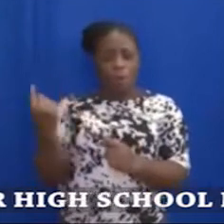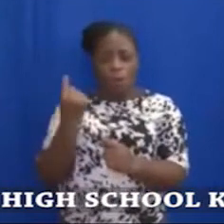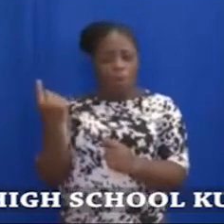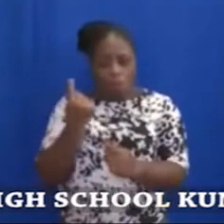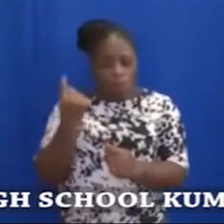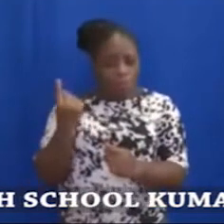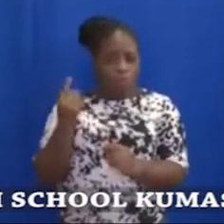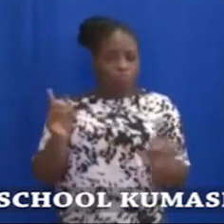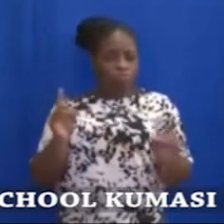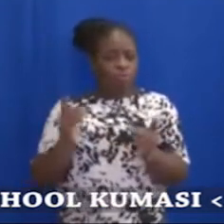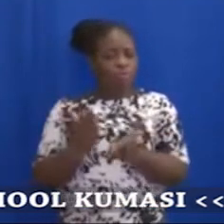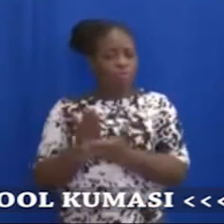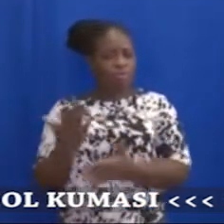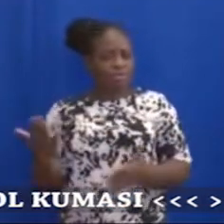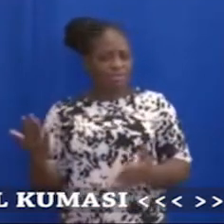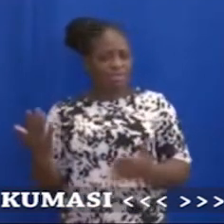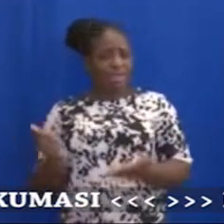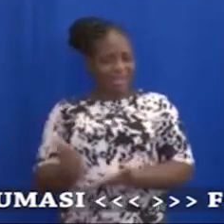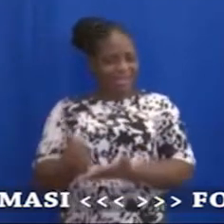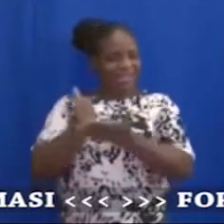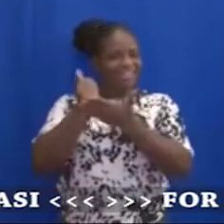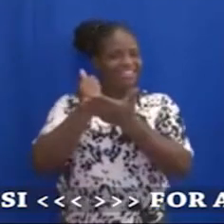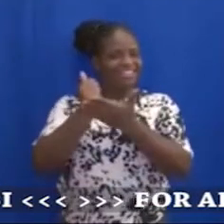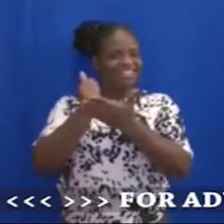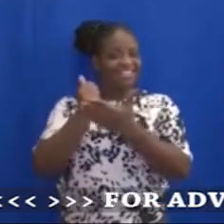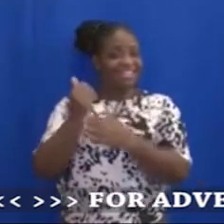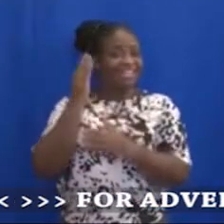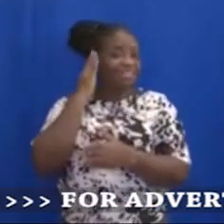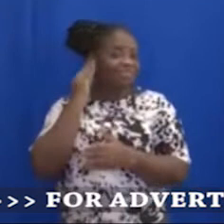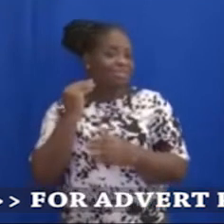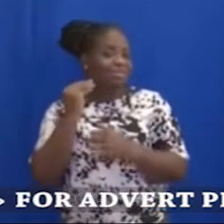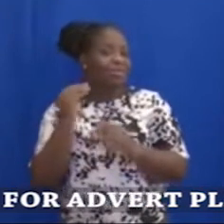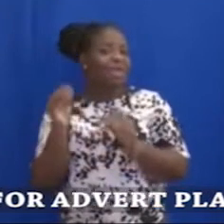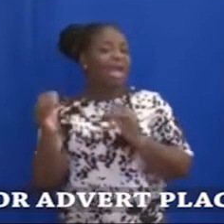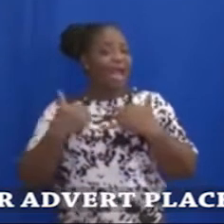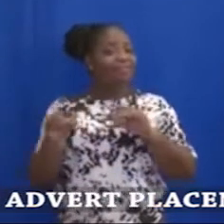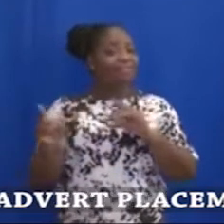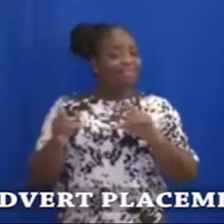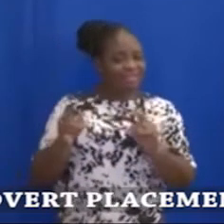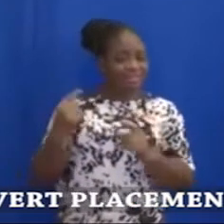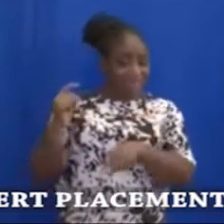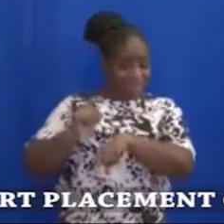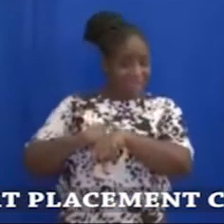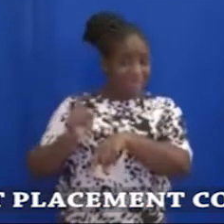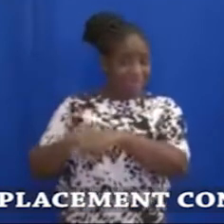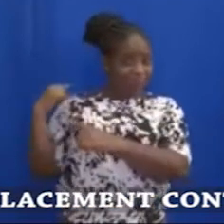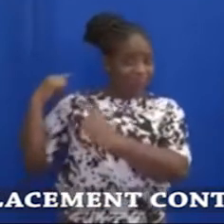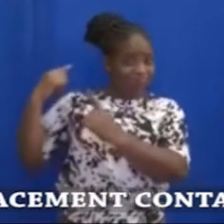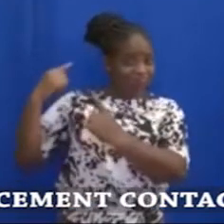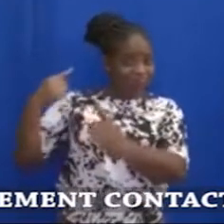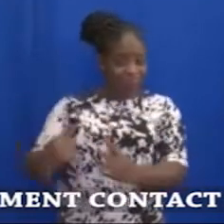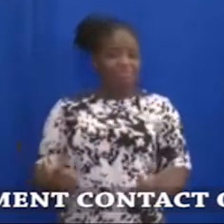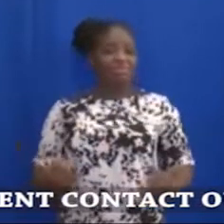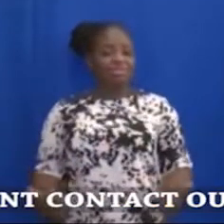infrastructure and expertise we have built during the period of the virus to cope with it. I've